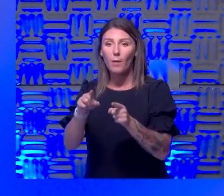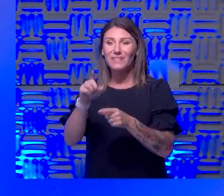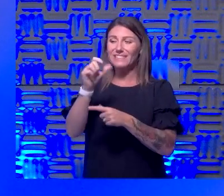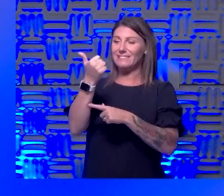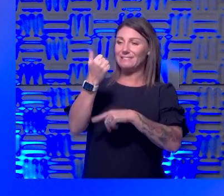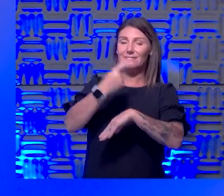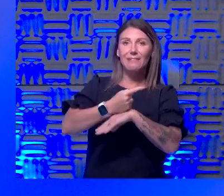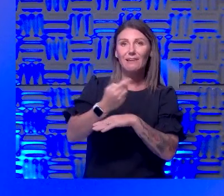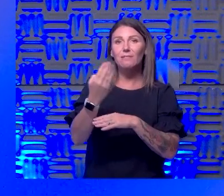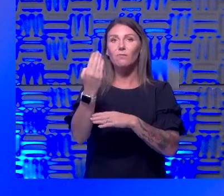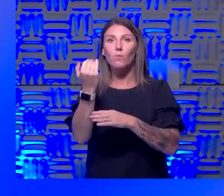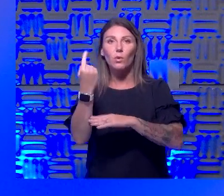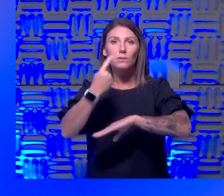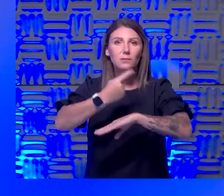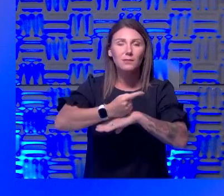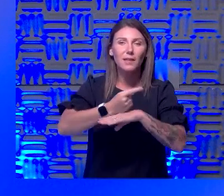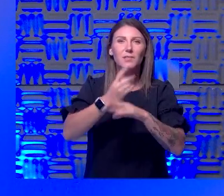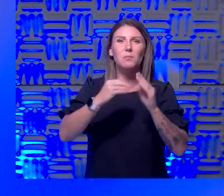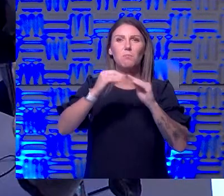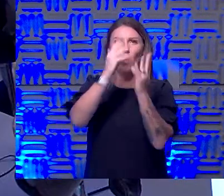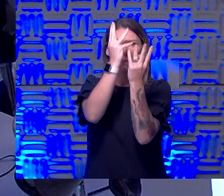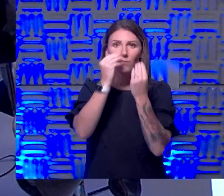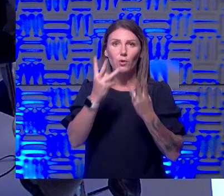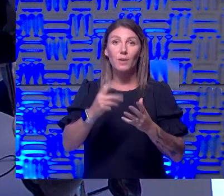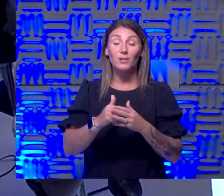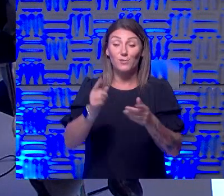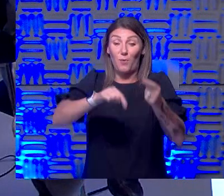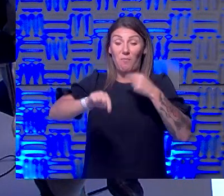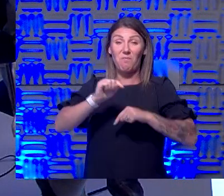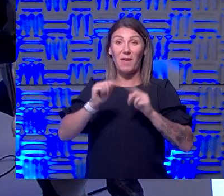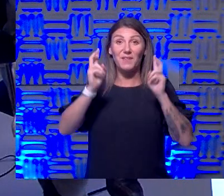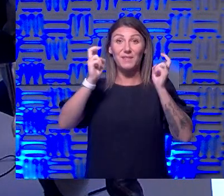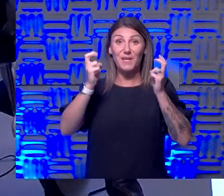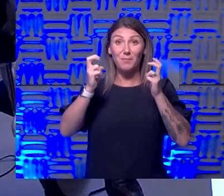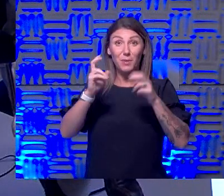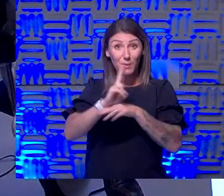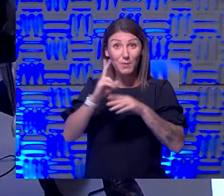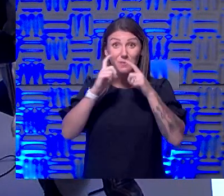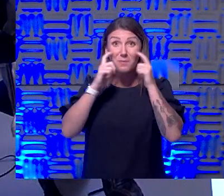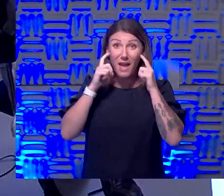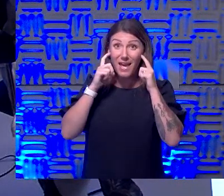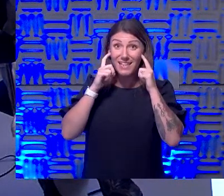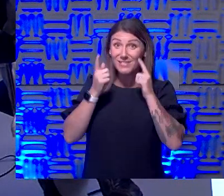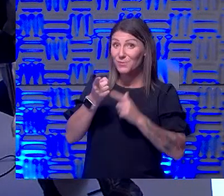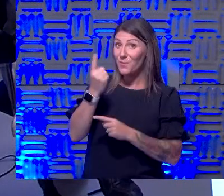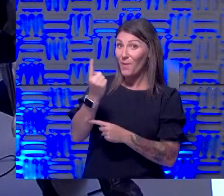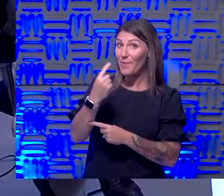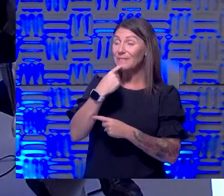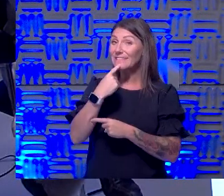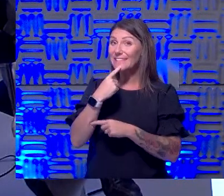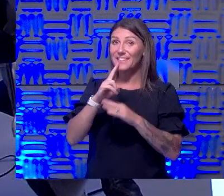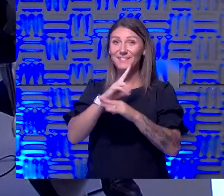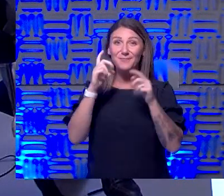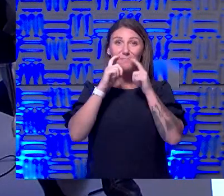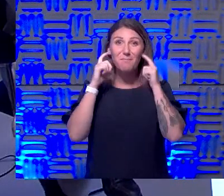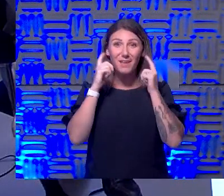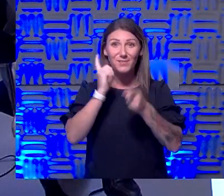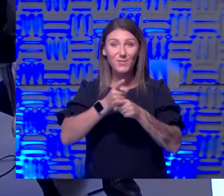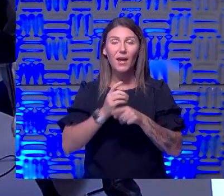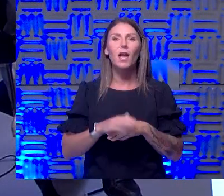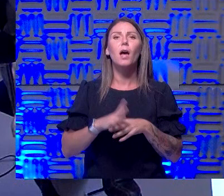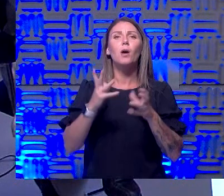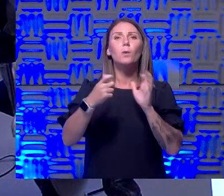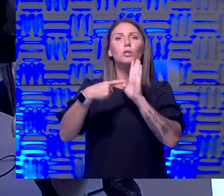happens in 14 days. We'll have a lot better information. So it brings us back to our topic of wear the mask. Masking. Like you always say. So I want to show